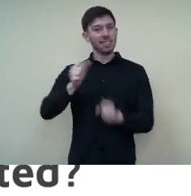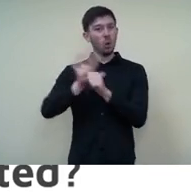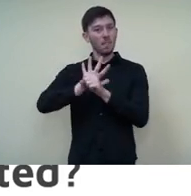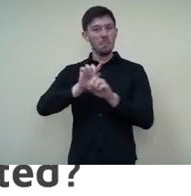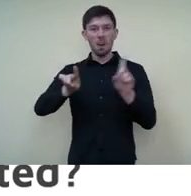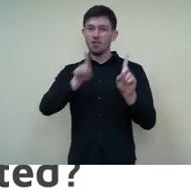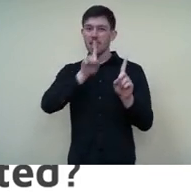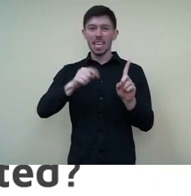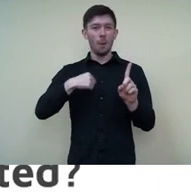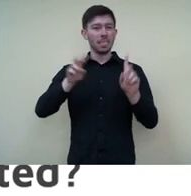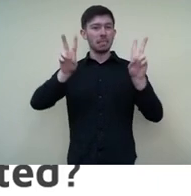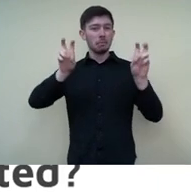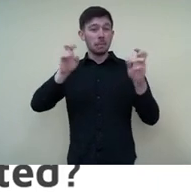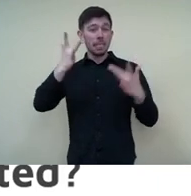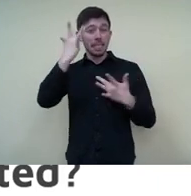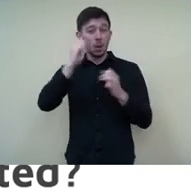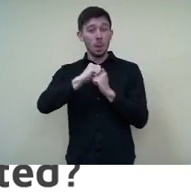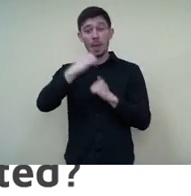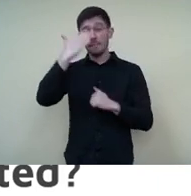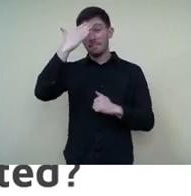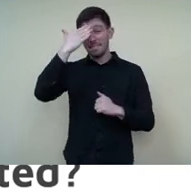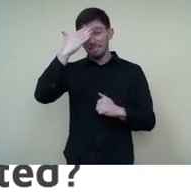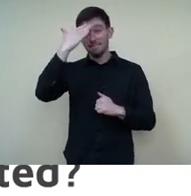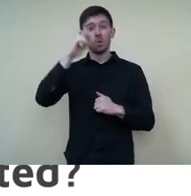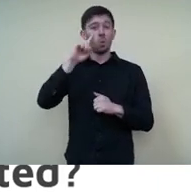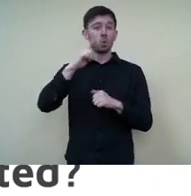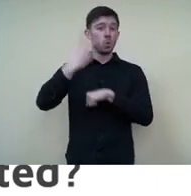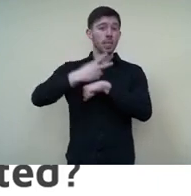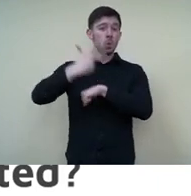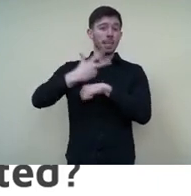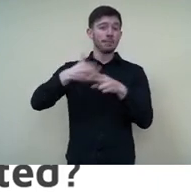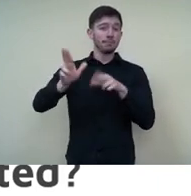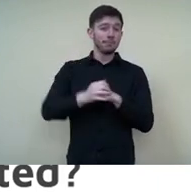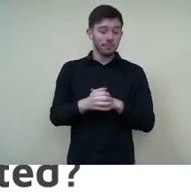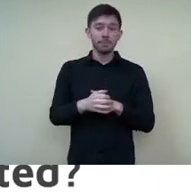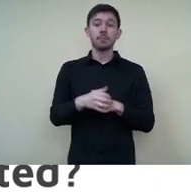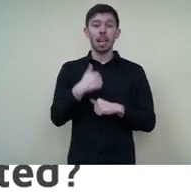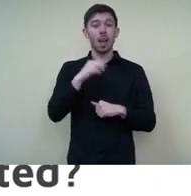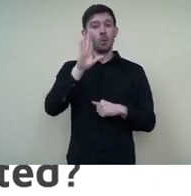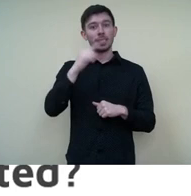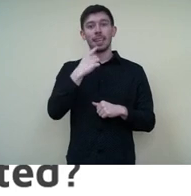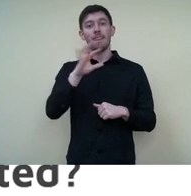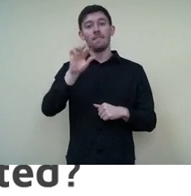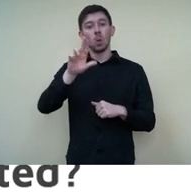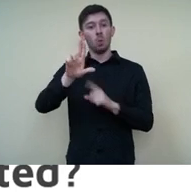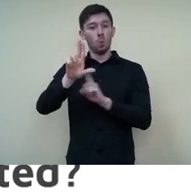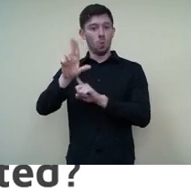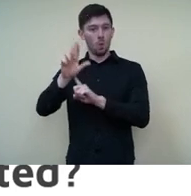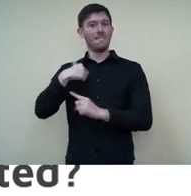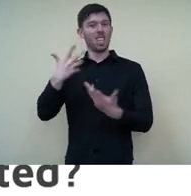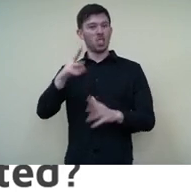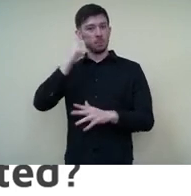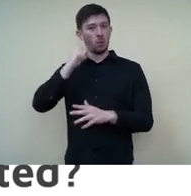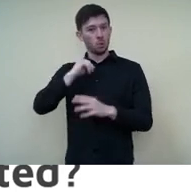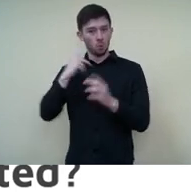technically only really sick with like an actual fever for maybe 2 or 3 days. I would marginally say that the flu was worse. I had an annoying cough for